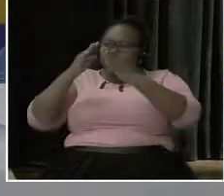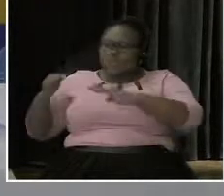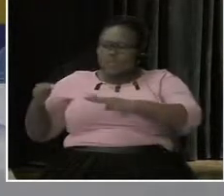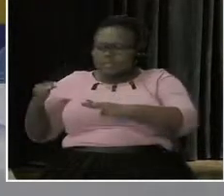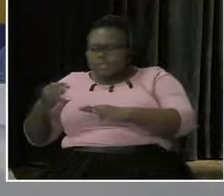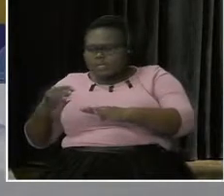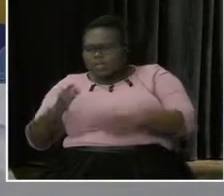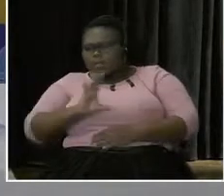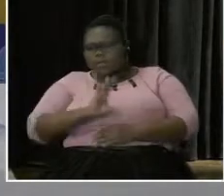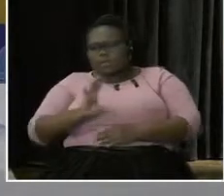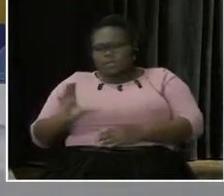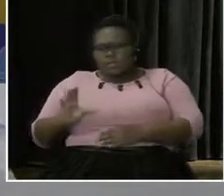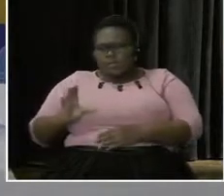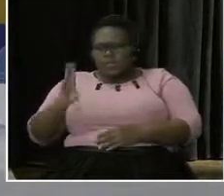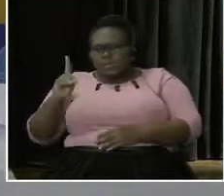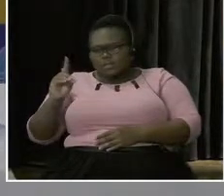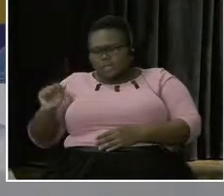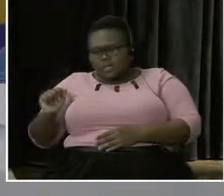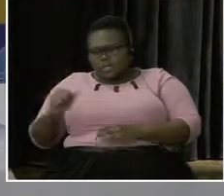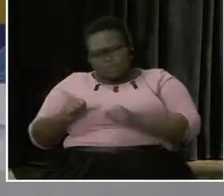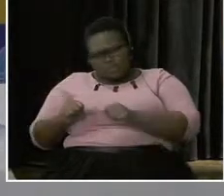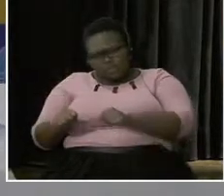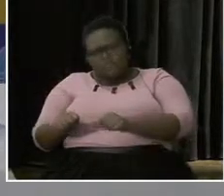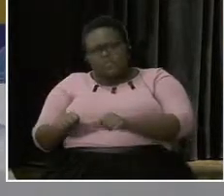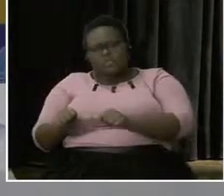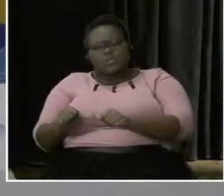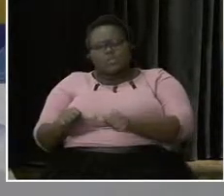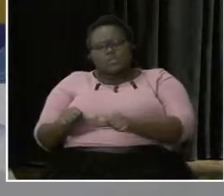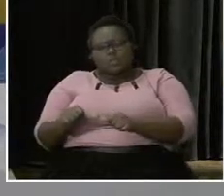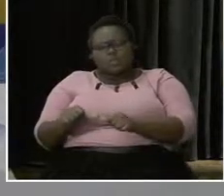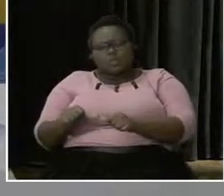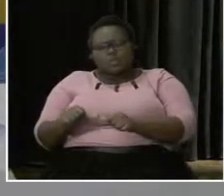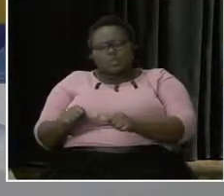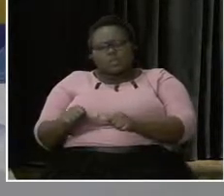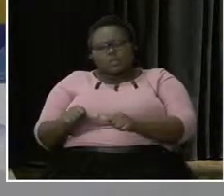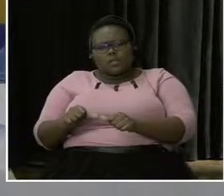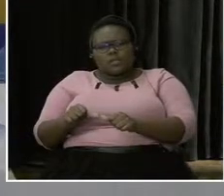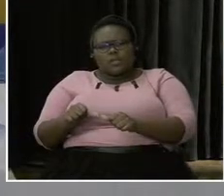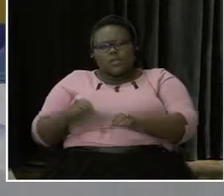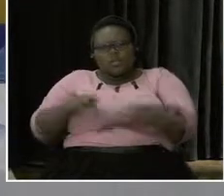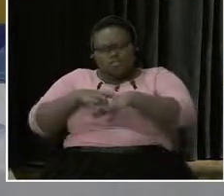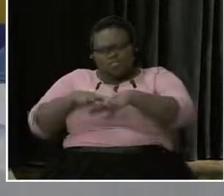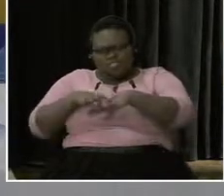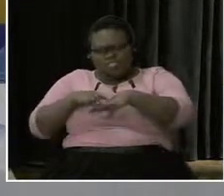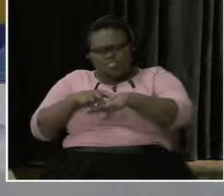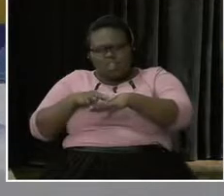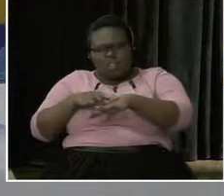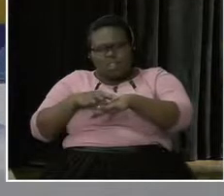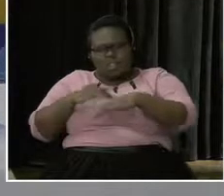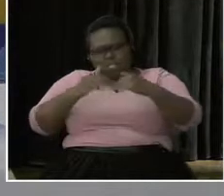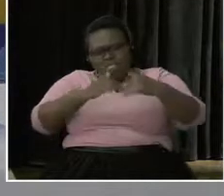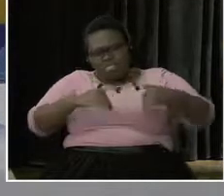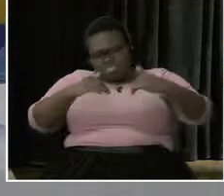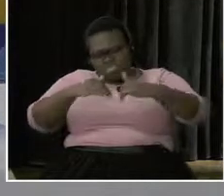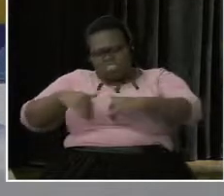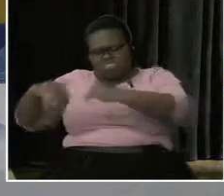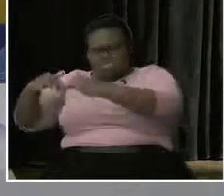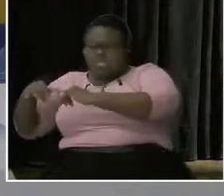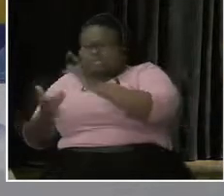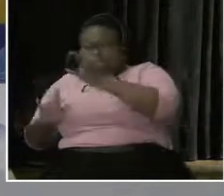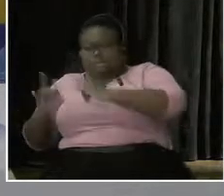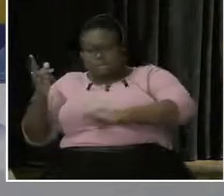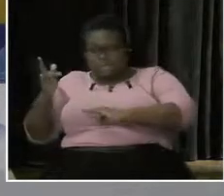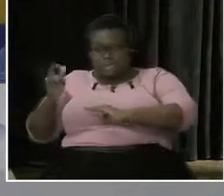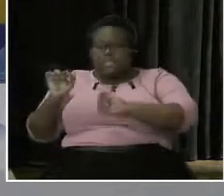councillors here that the DA continues to racially profile our city. It is indeed the DA that